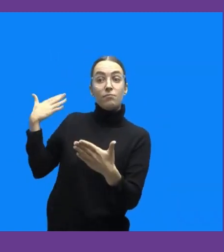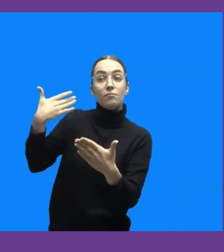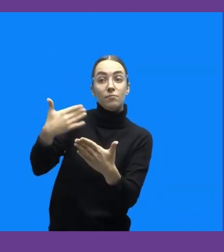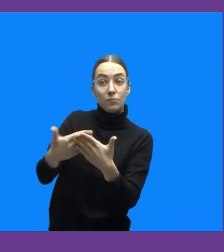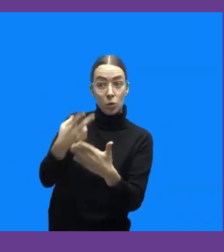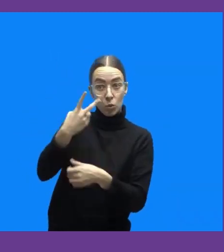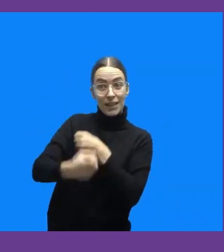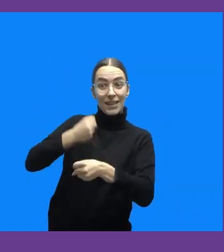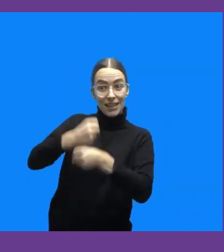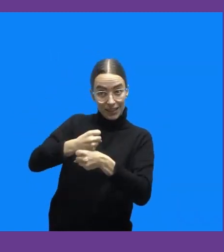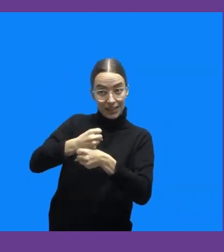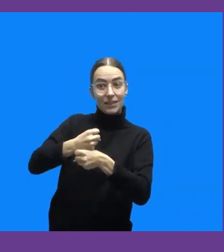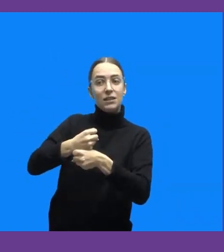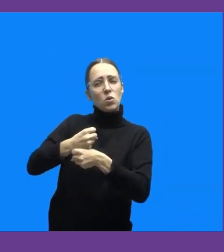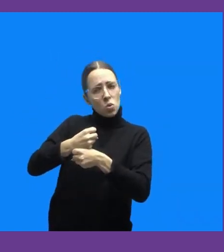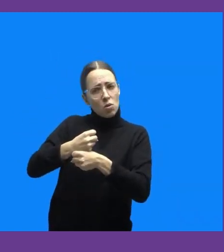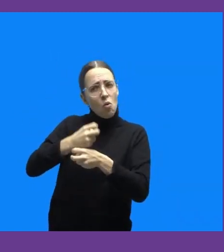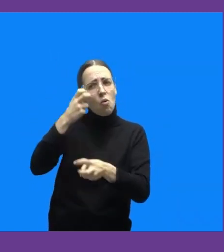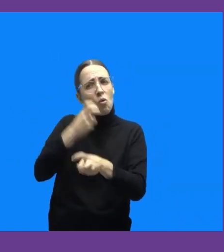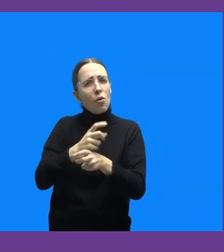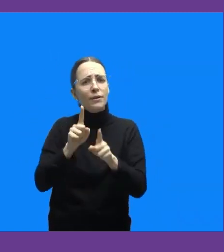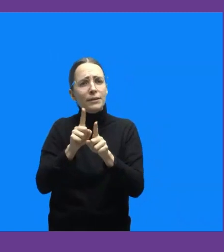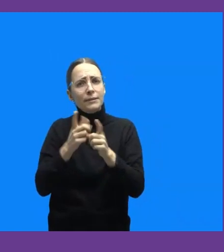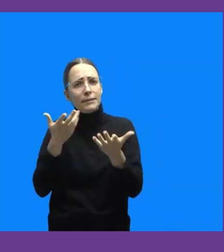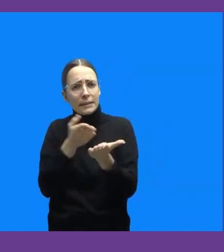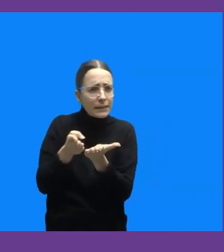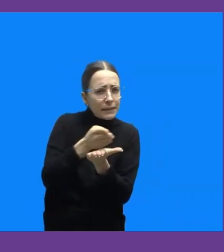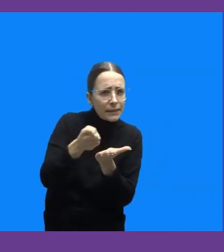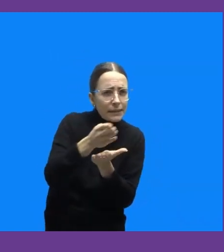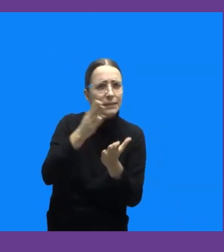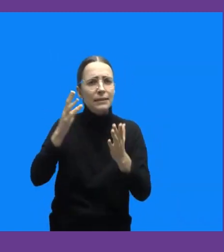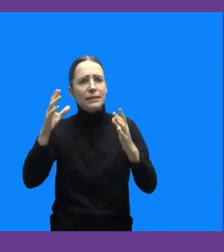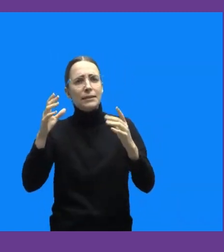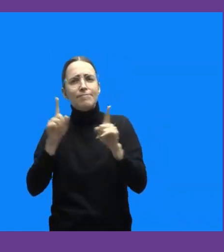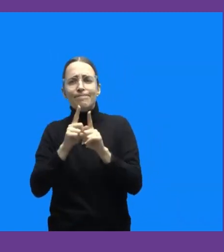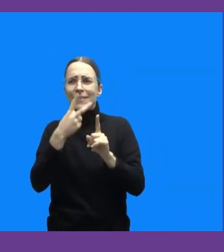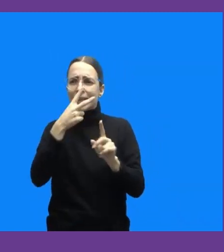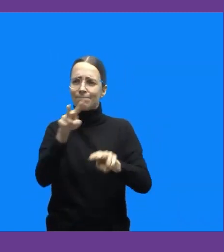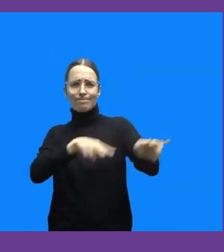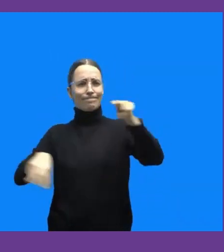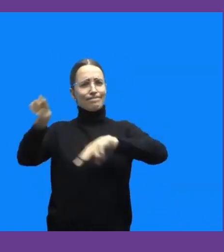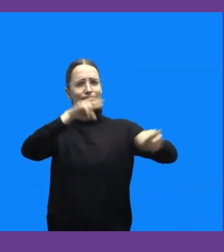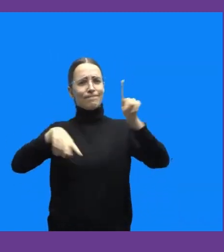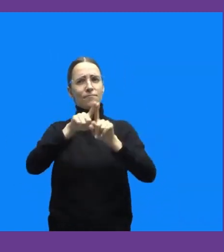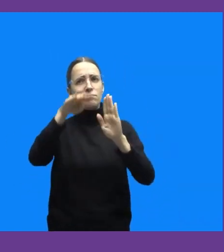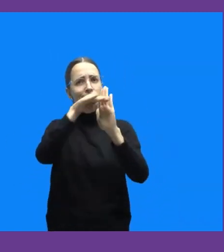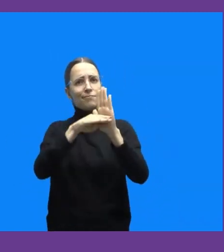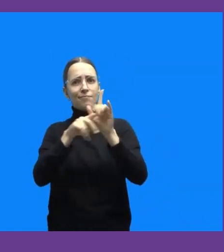we started with a guide of standards. We wanted to provide a tool to the universities